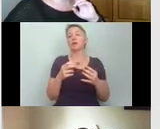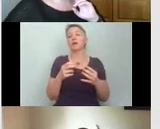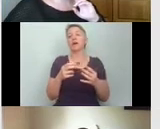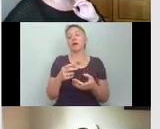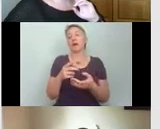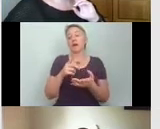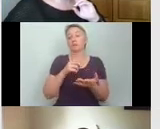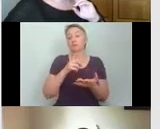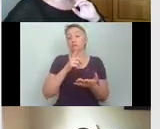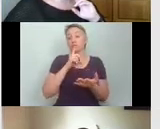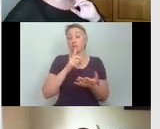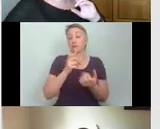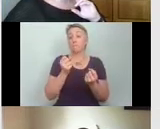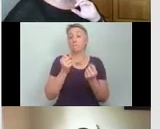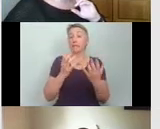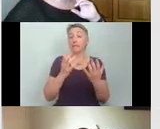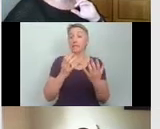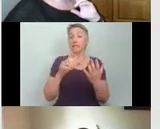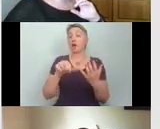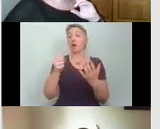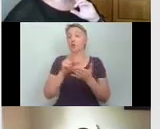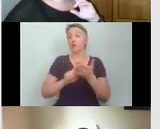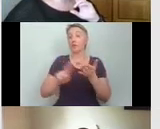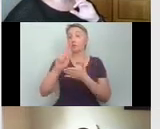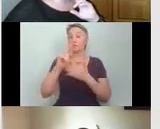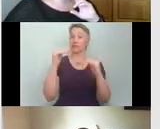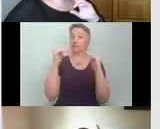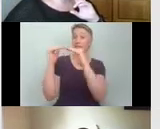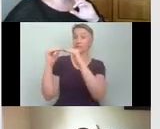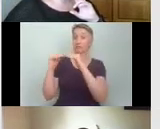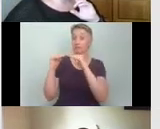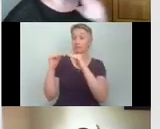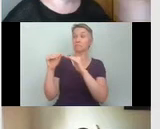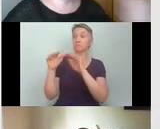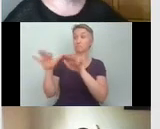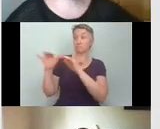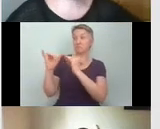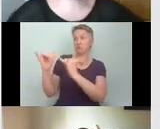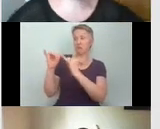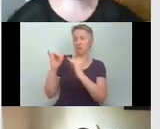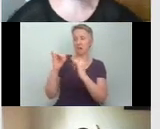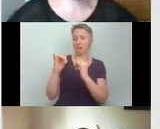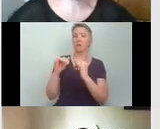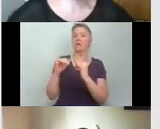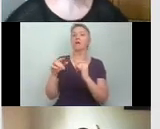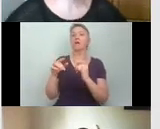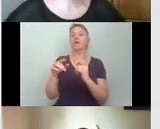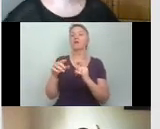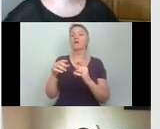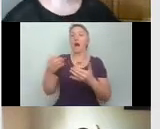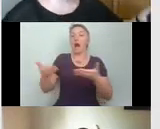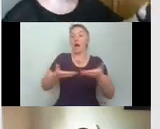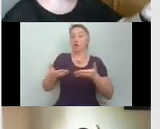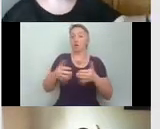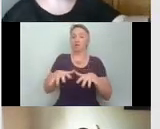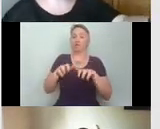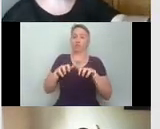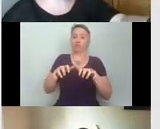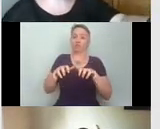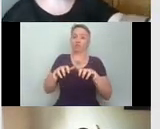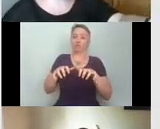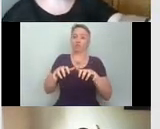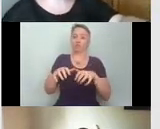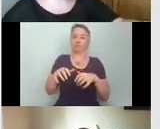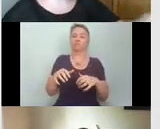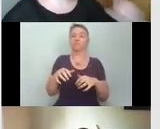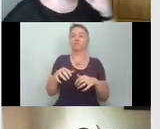of our peer institutions did as well, holding open positions, so not filling any non-essential open